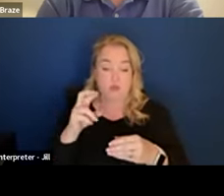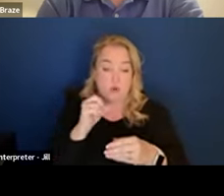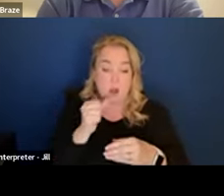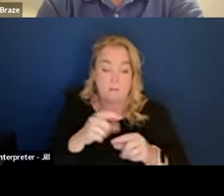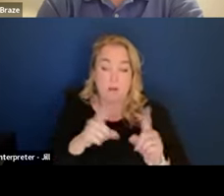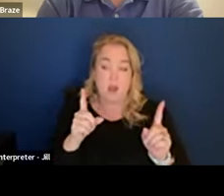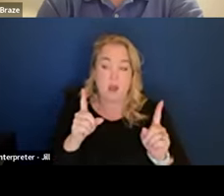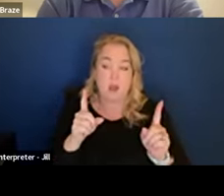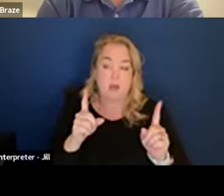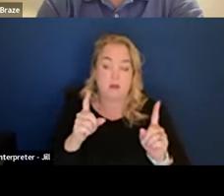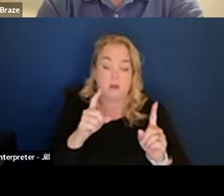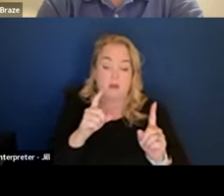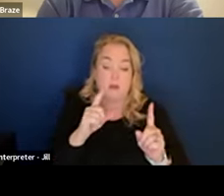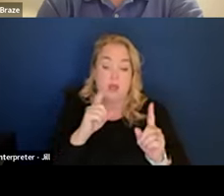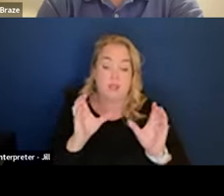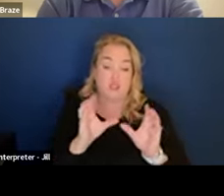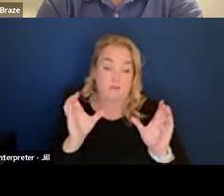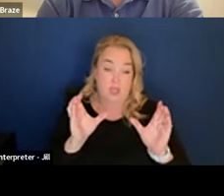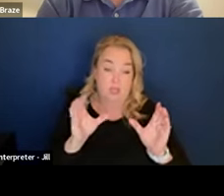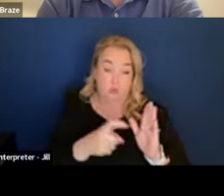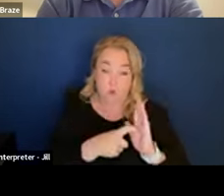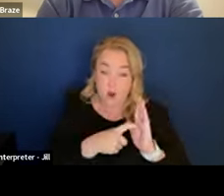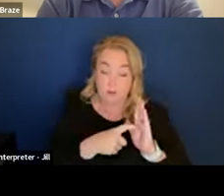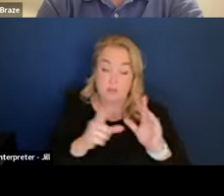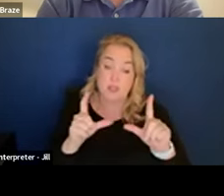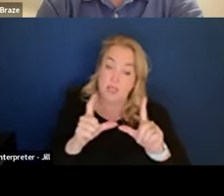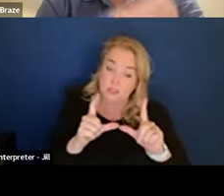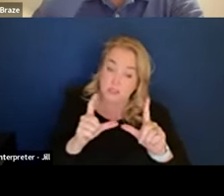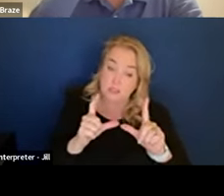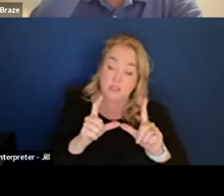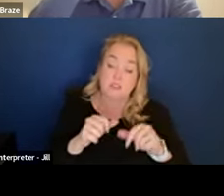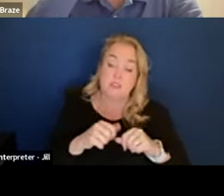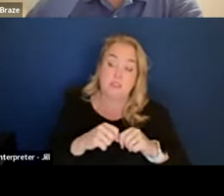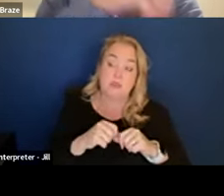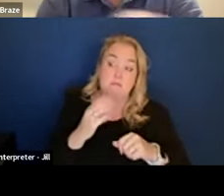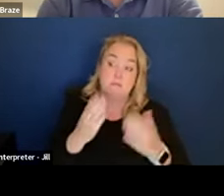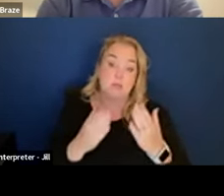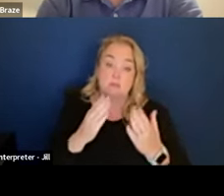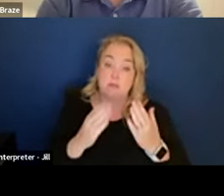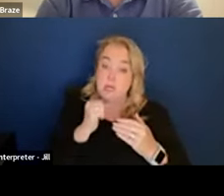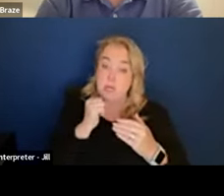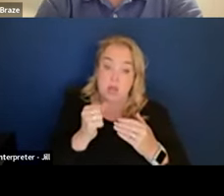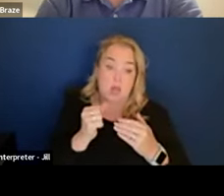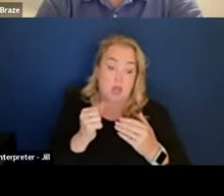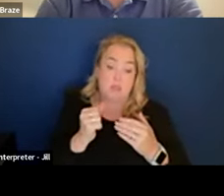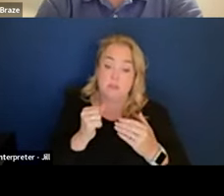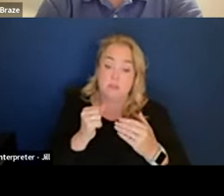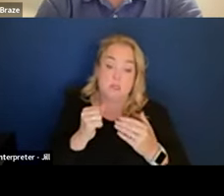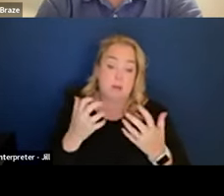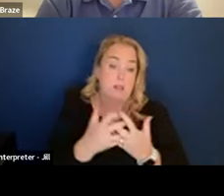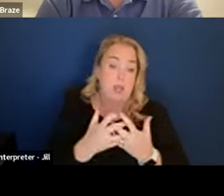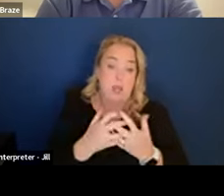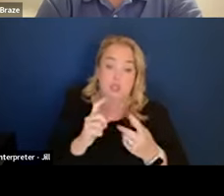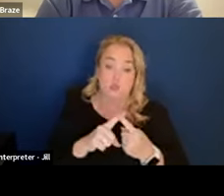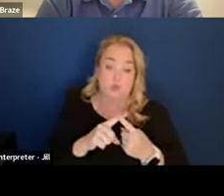but even the certification requirements or the licensing requirements may not apply to the type